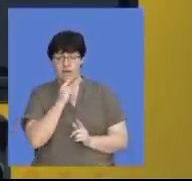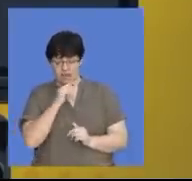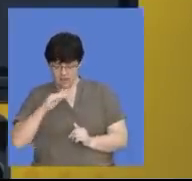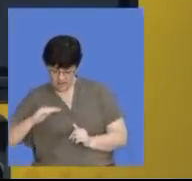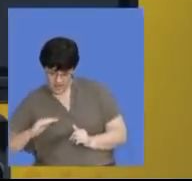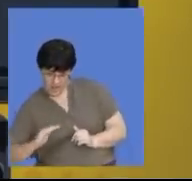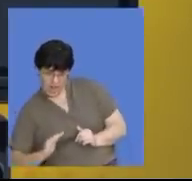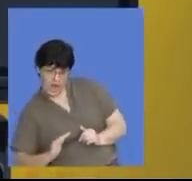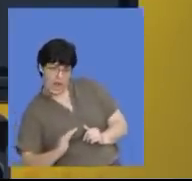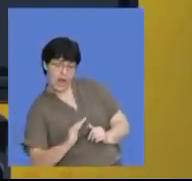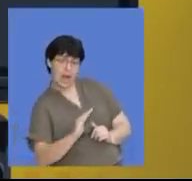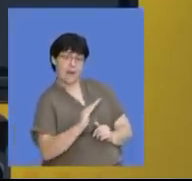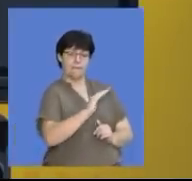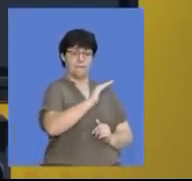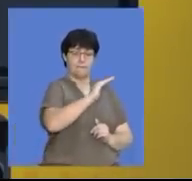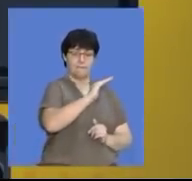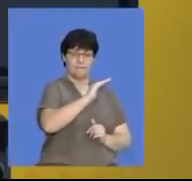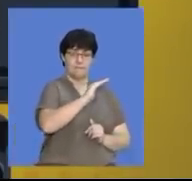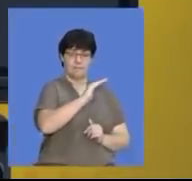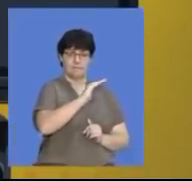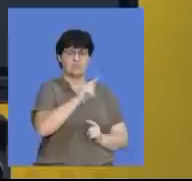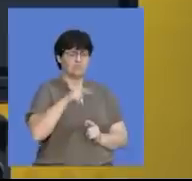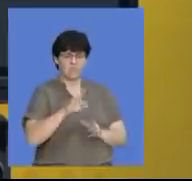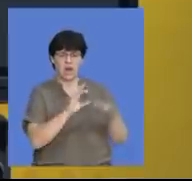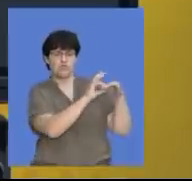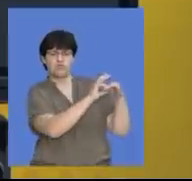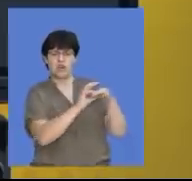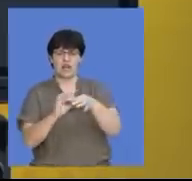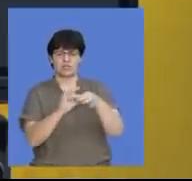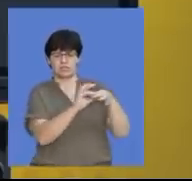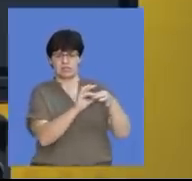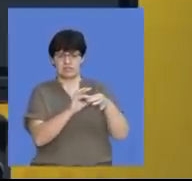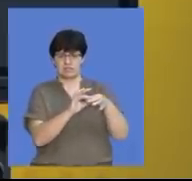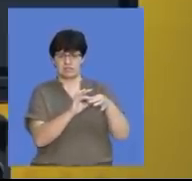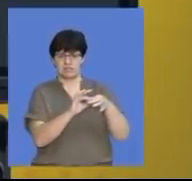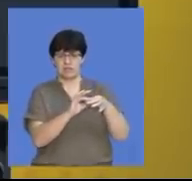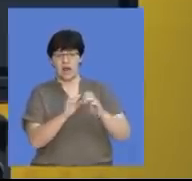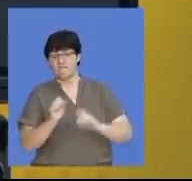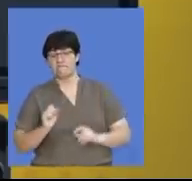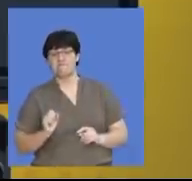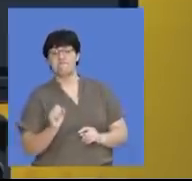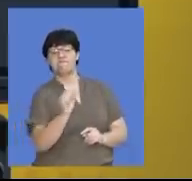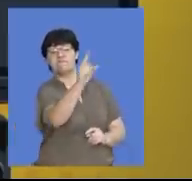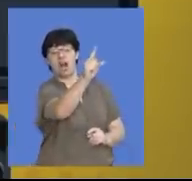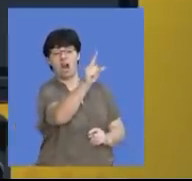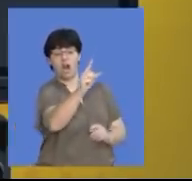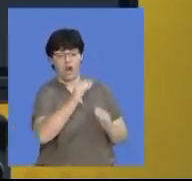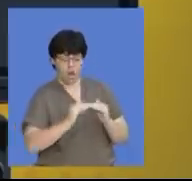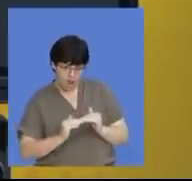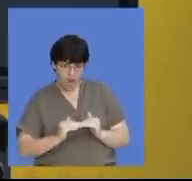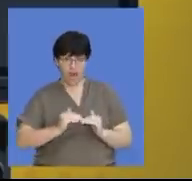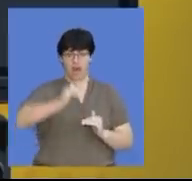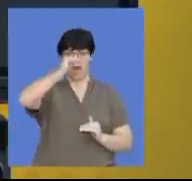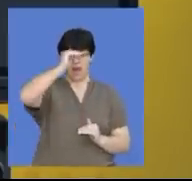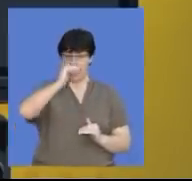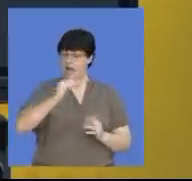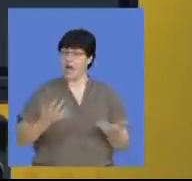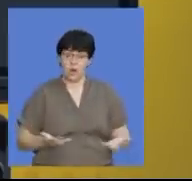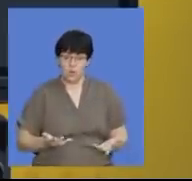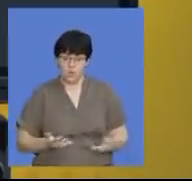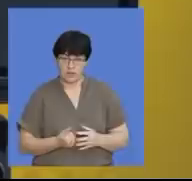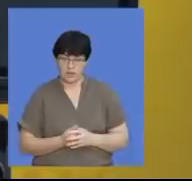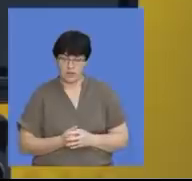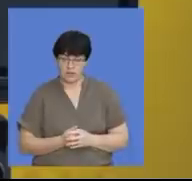we move up the slope, what is the relationship between how far we go and how high that slope is